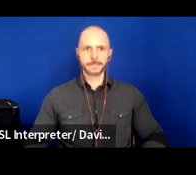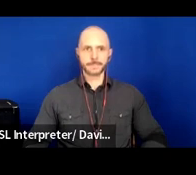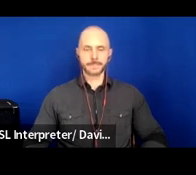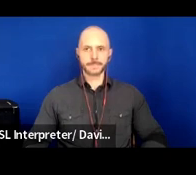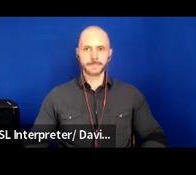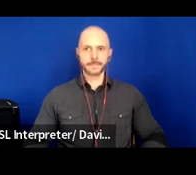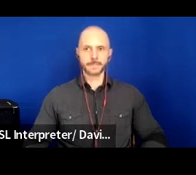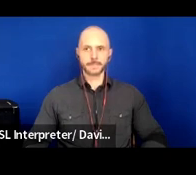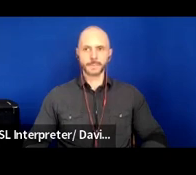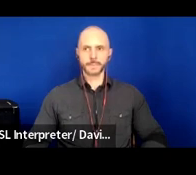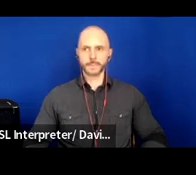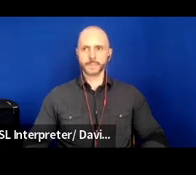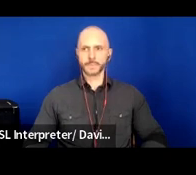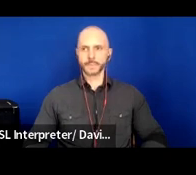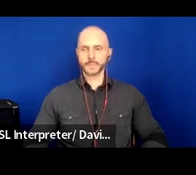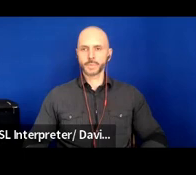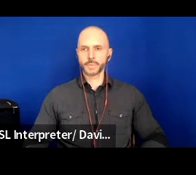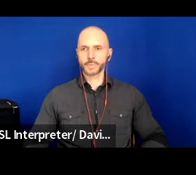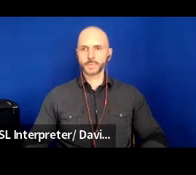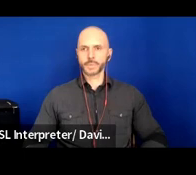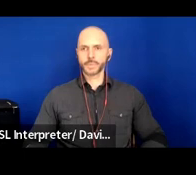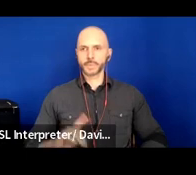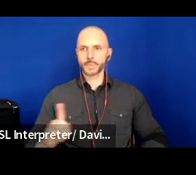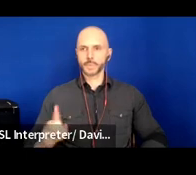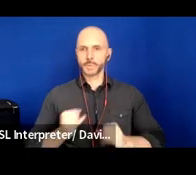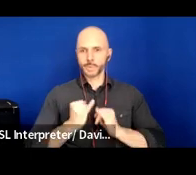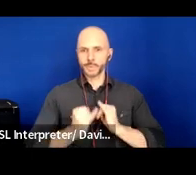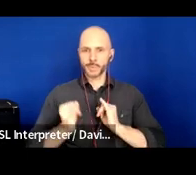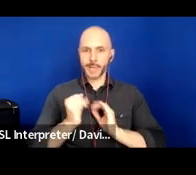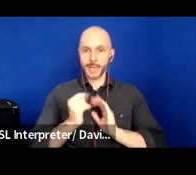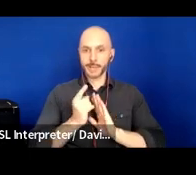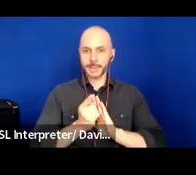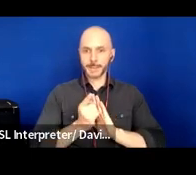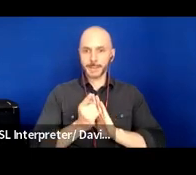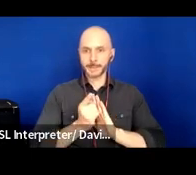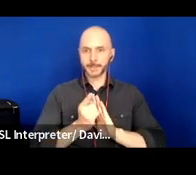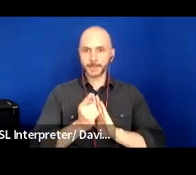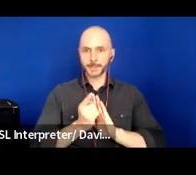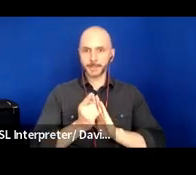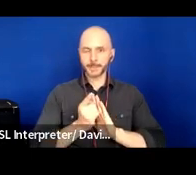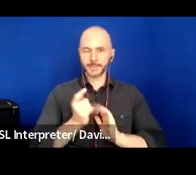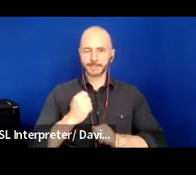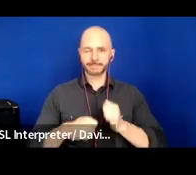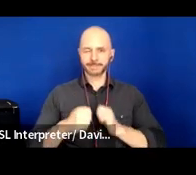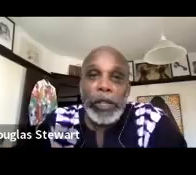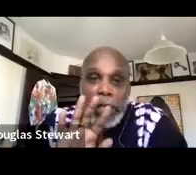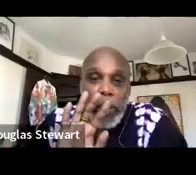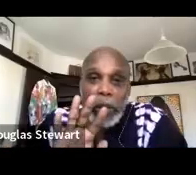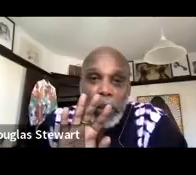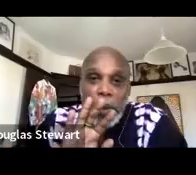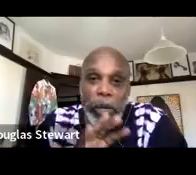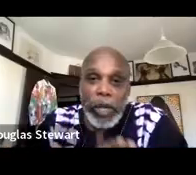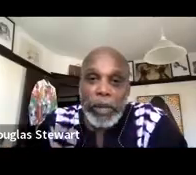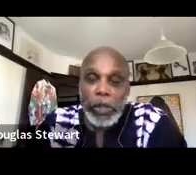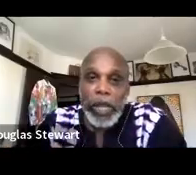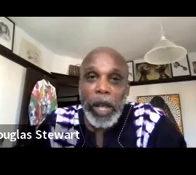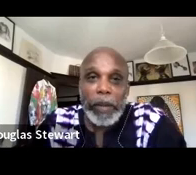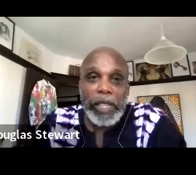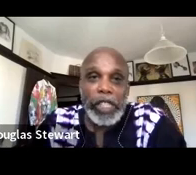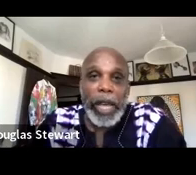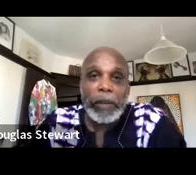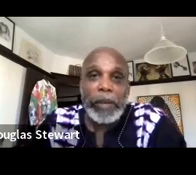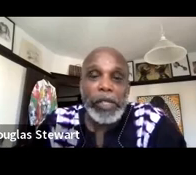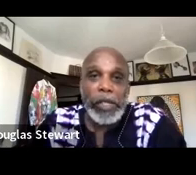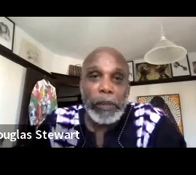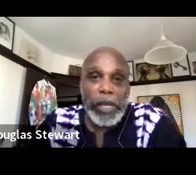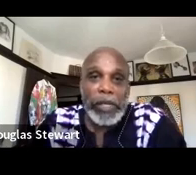Sorry, and as we're winding down our last minute, and by the way, I know that there's quite a bit, and that's why we're going to make sure we copy